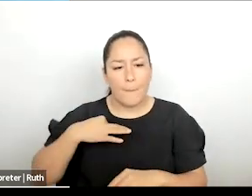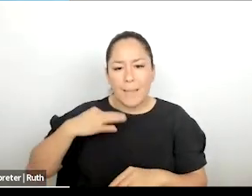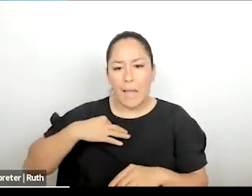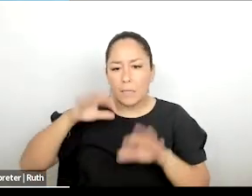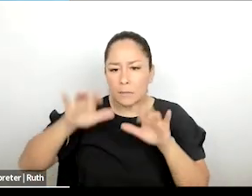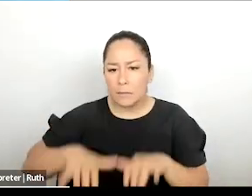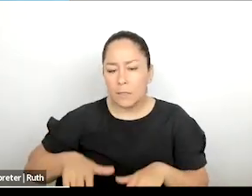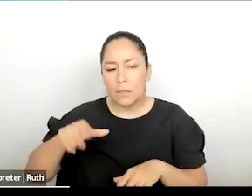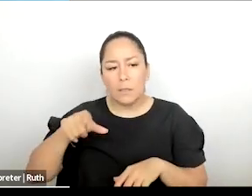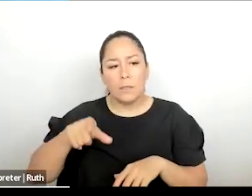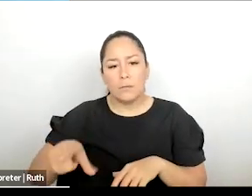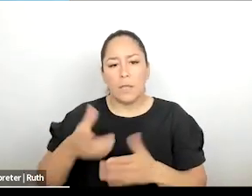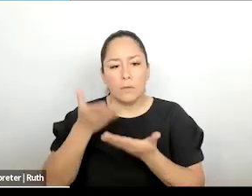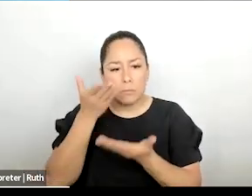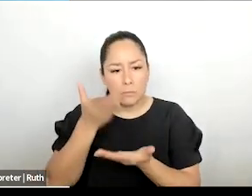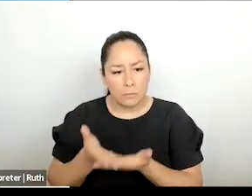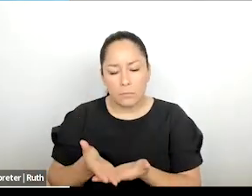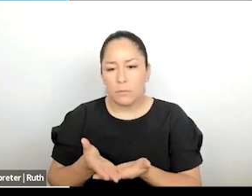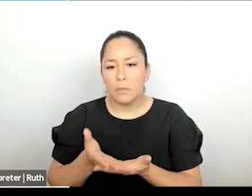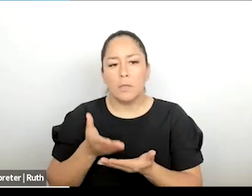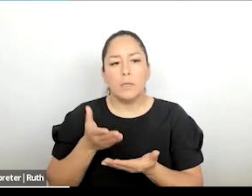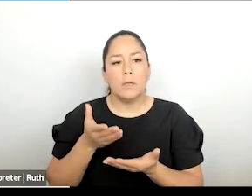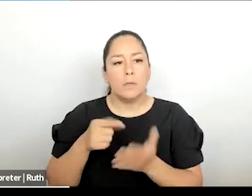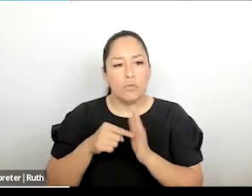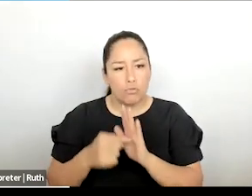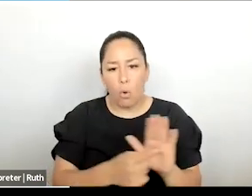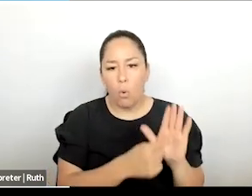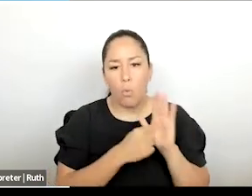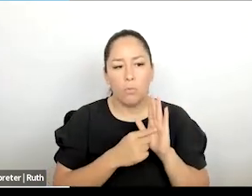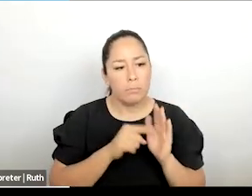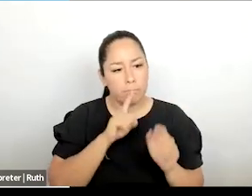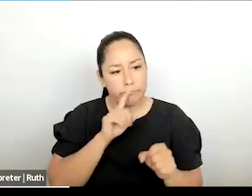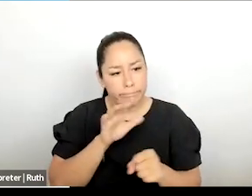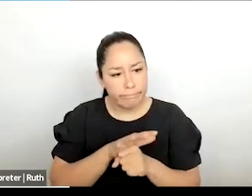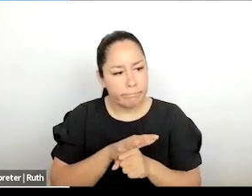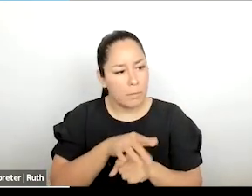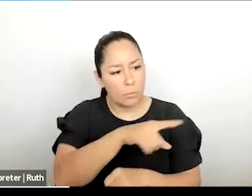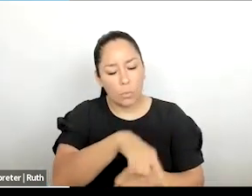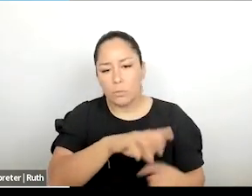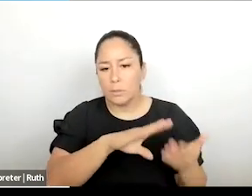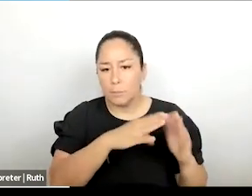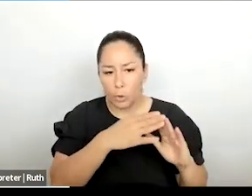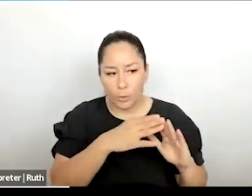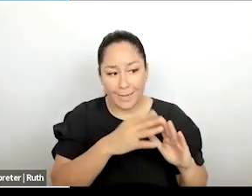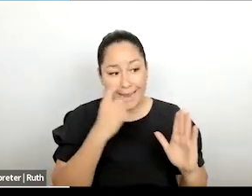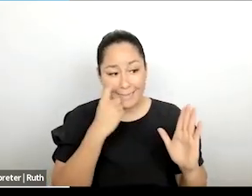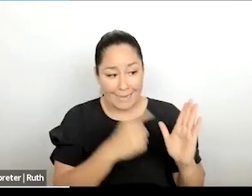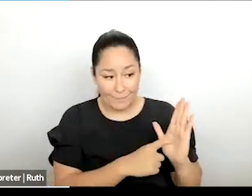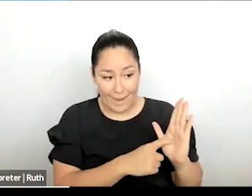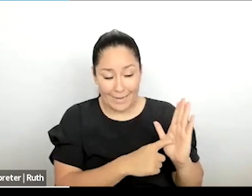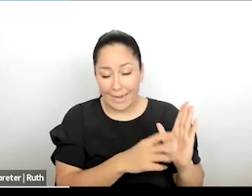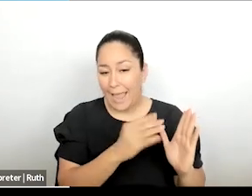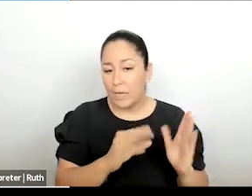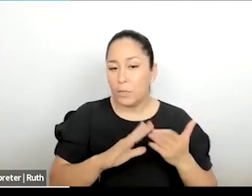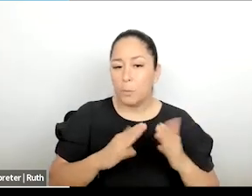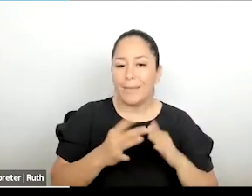demonstrate a large commitment to community identified and community led efforts.